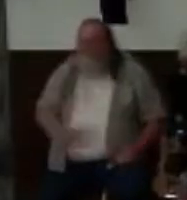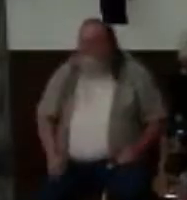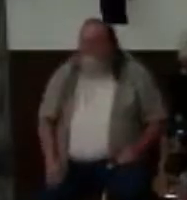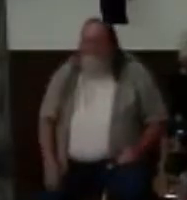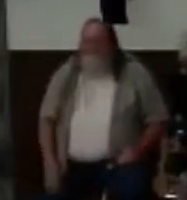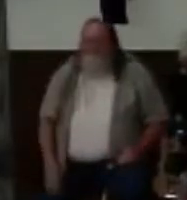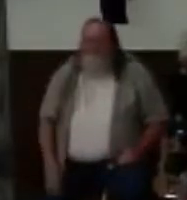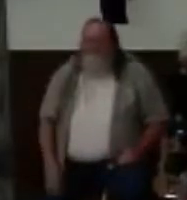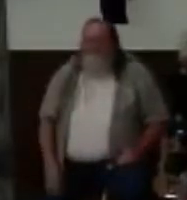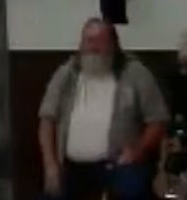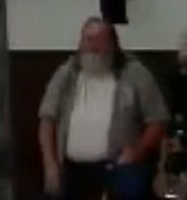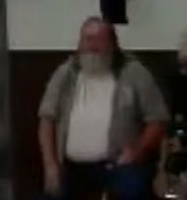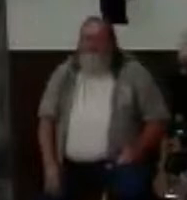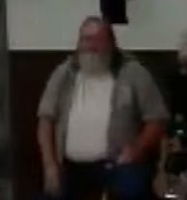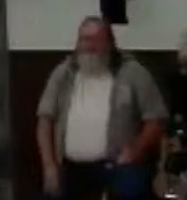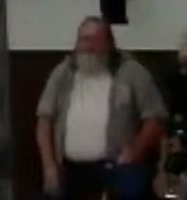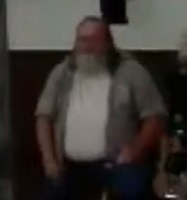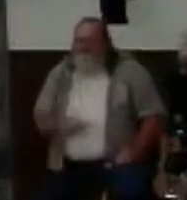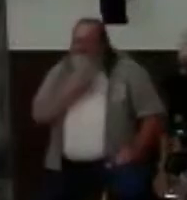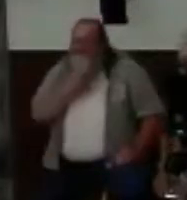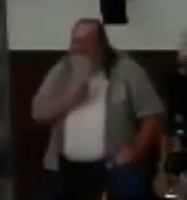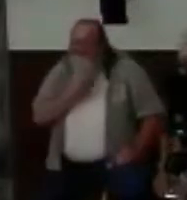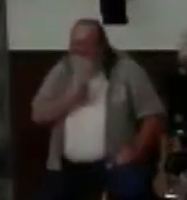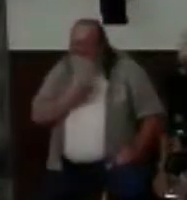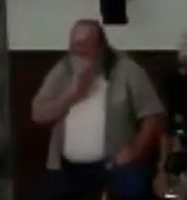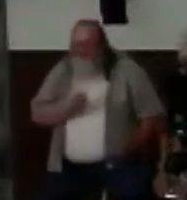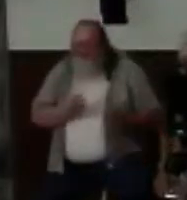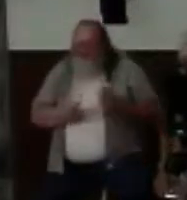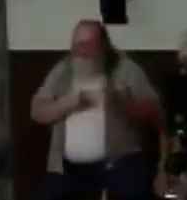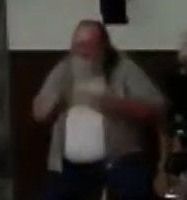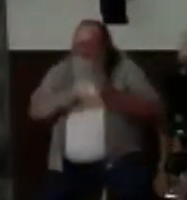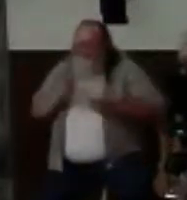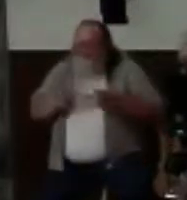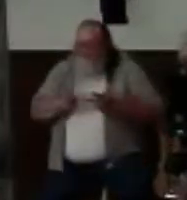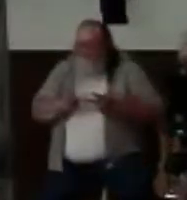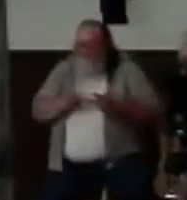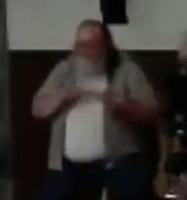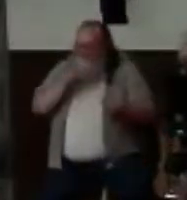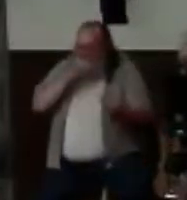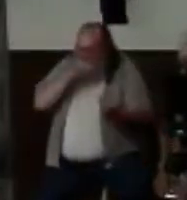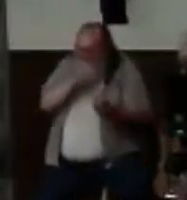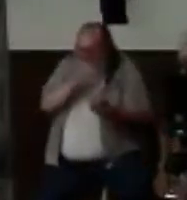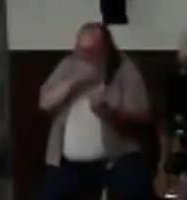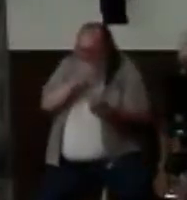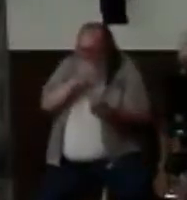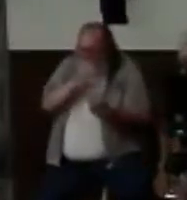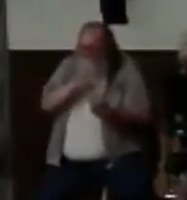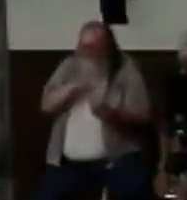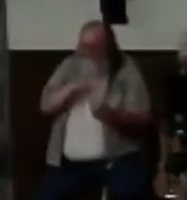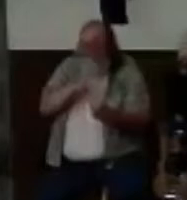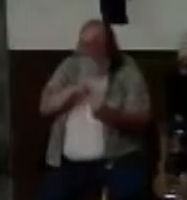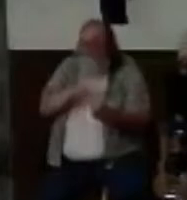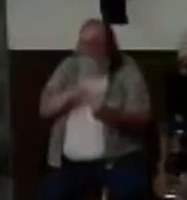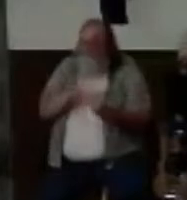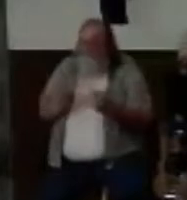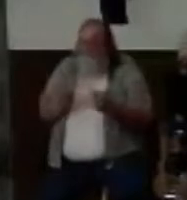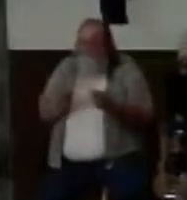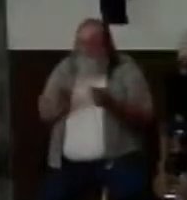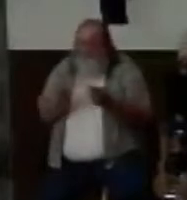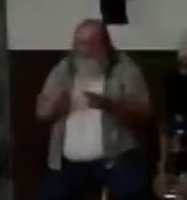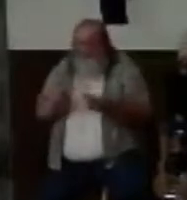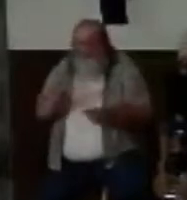still extremely sacred and precious to the Jewish people. Now, you'll look there on your handout, the